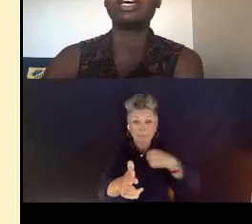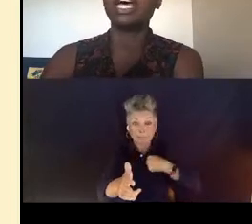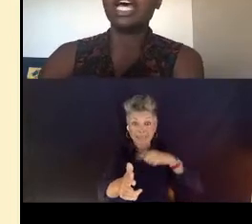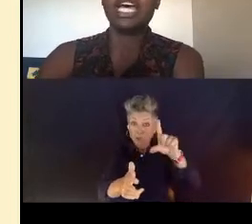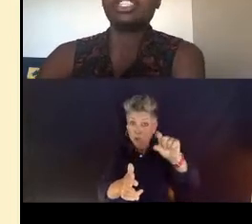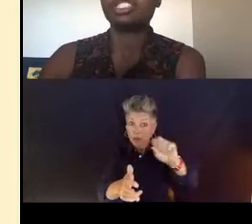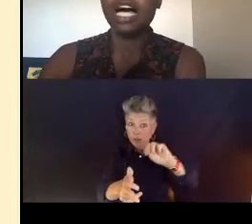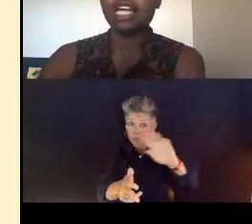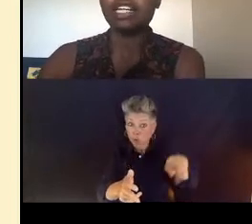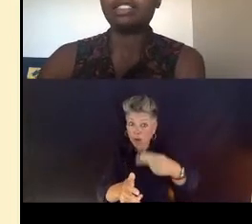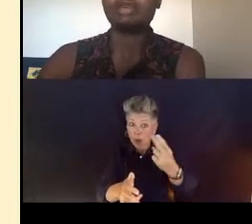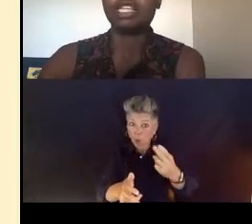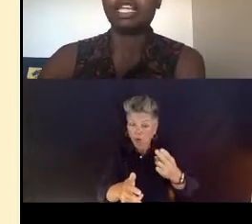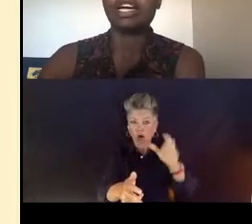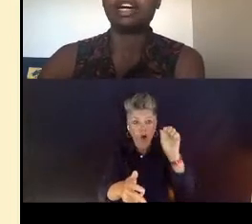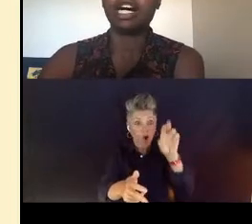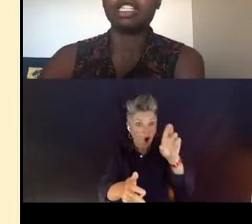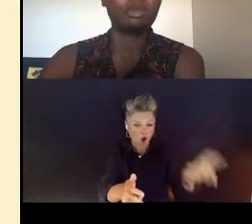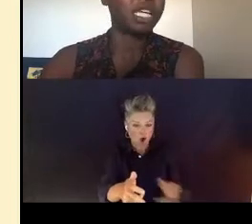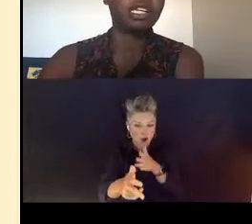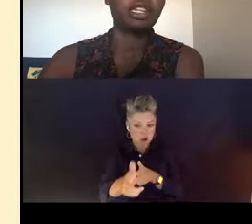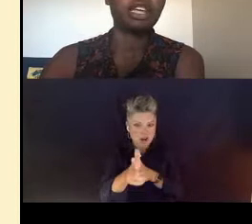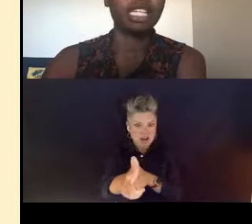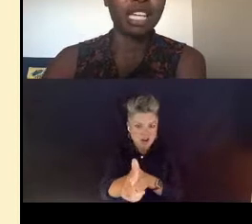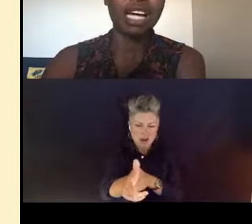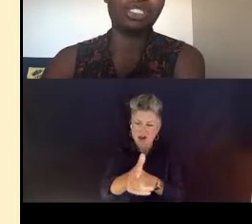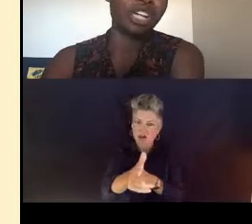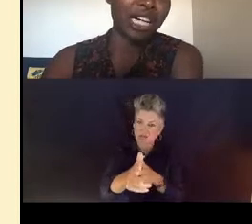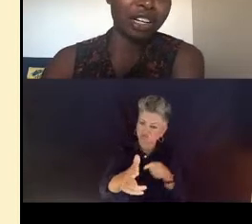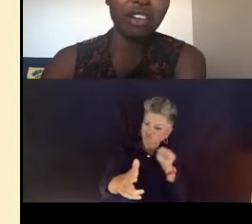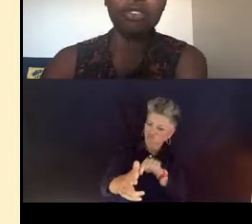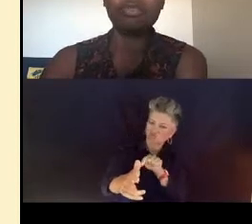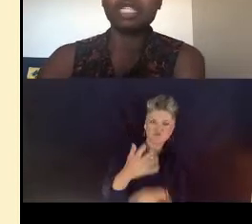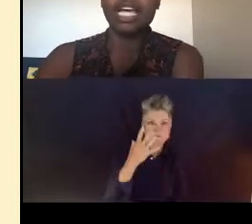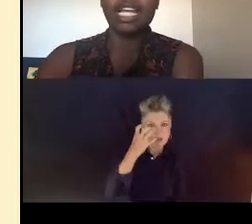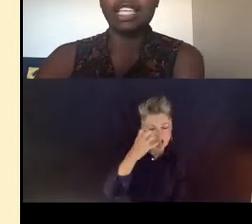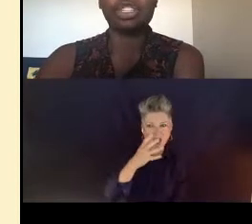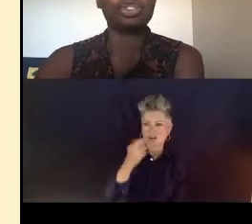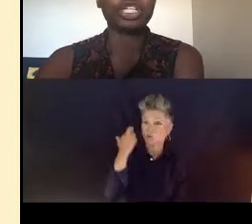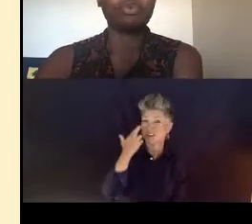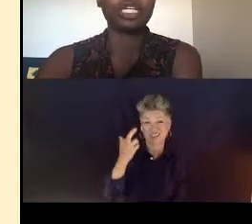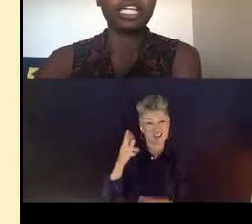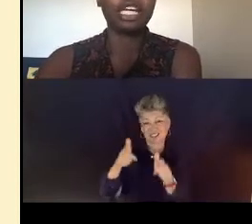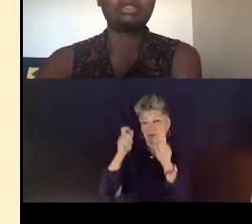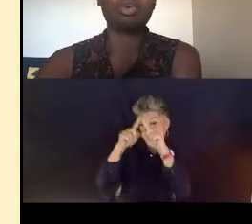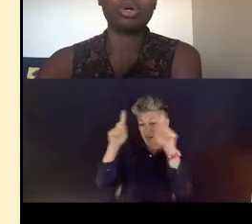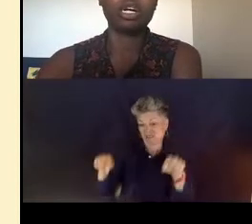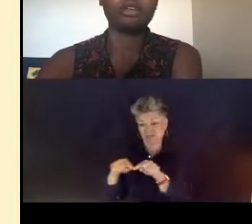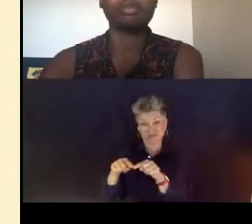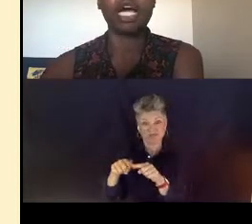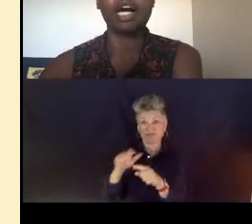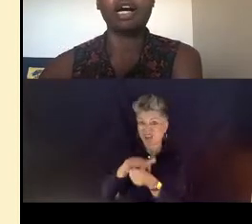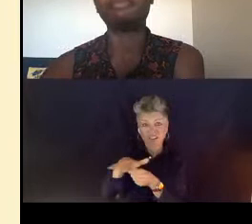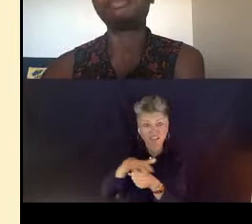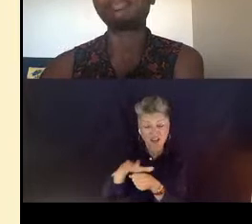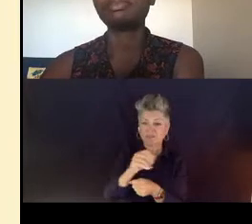limit. And it just highlighted to me that speed limit signs are not enough, and that this street really needs more